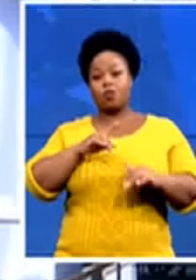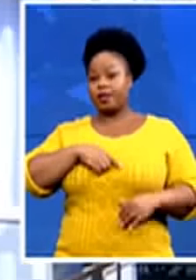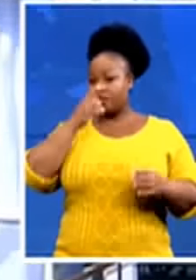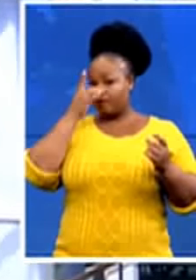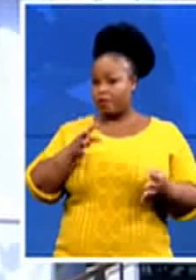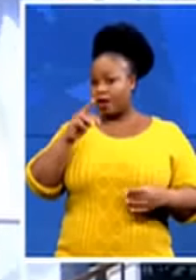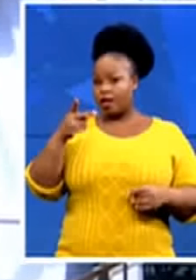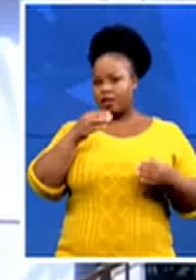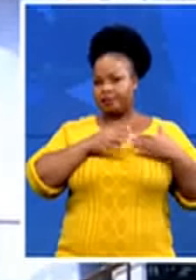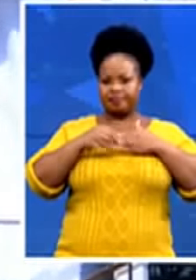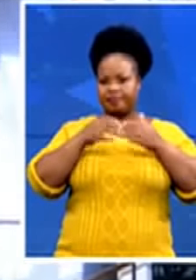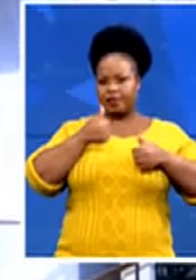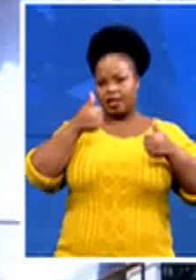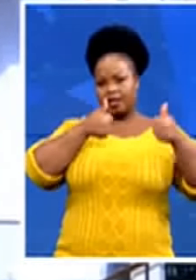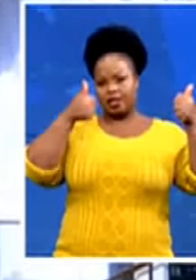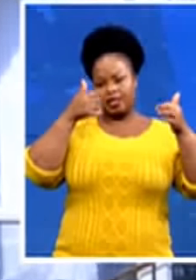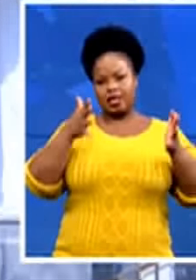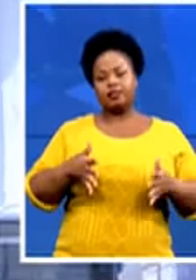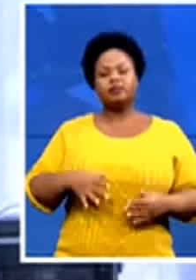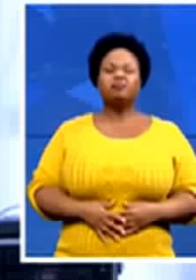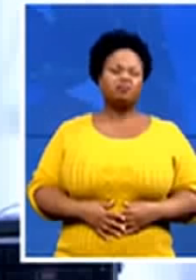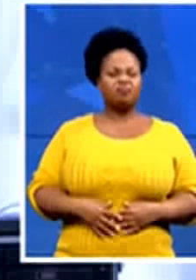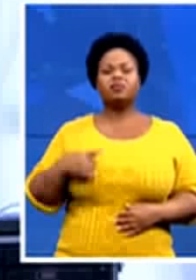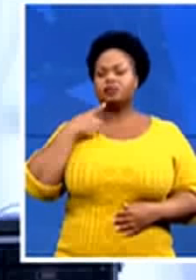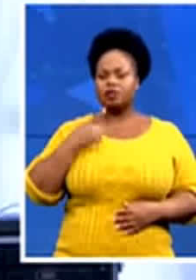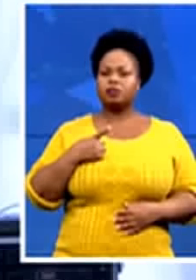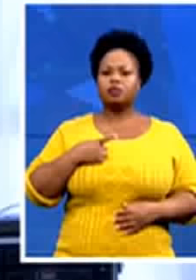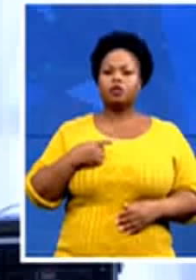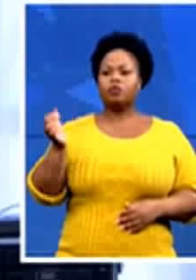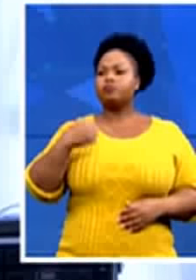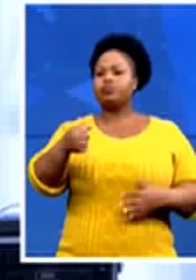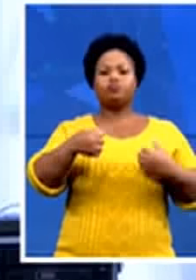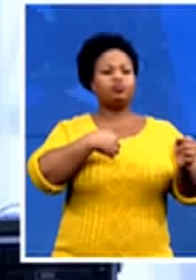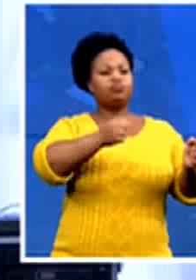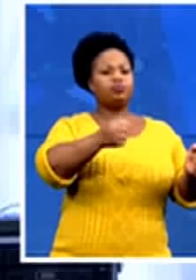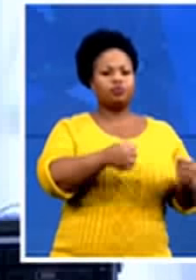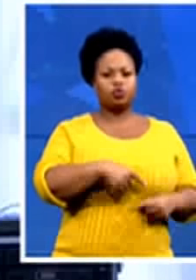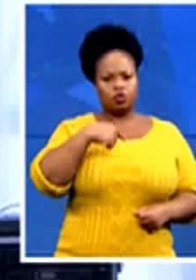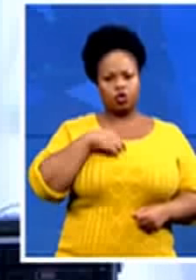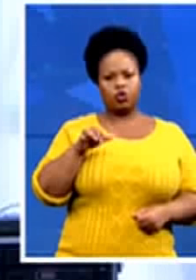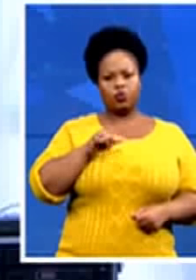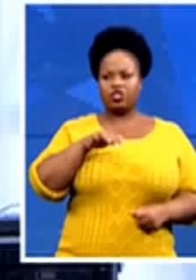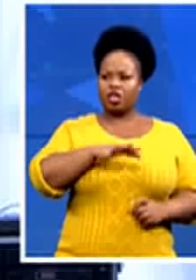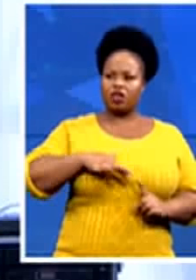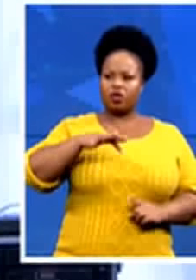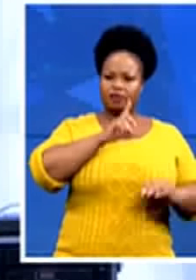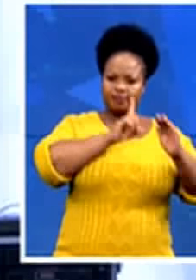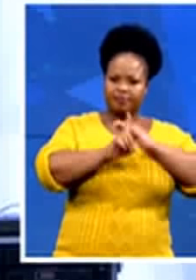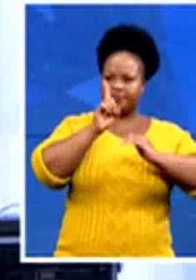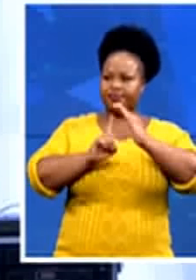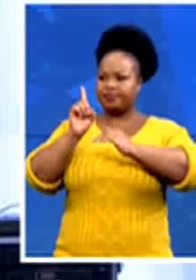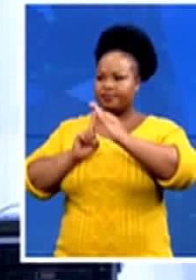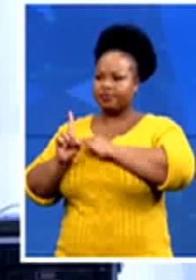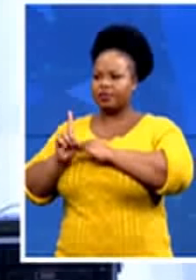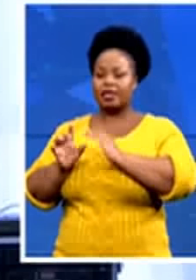about where is she going to be deployed, which areas is she going to be going out to campaign for the party. So this has really hit